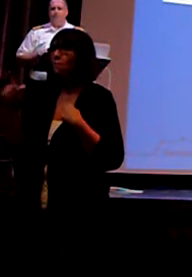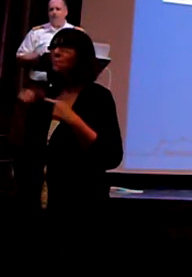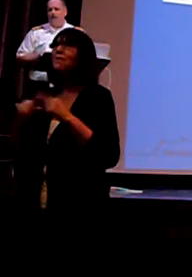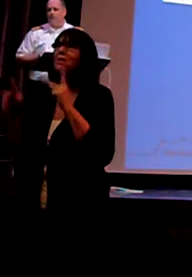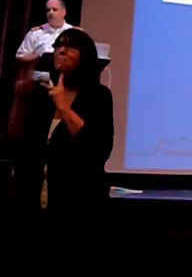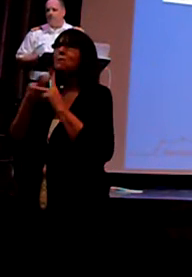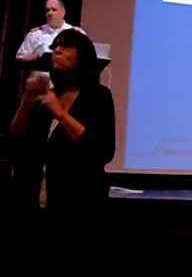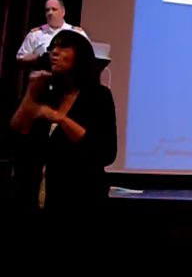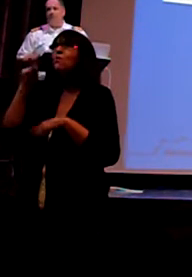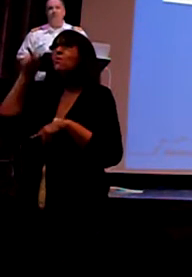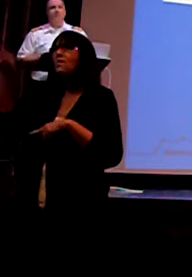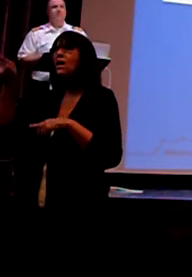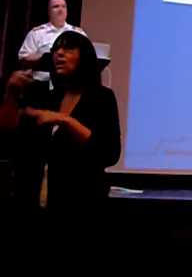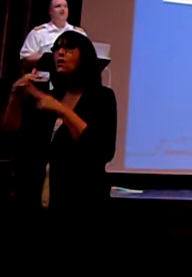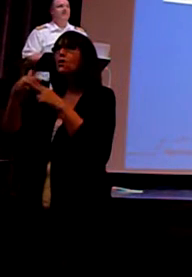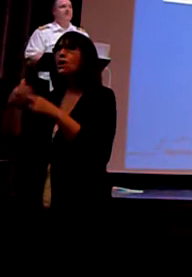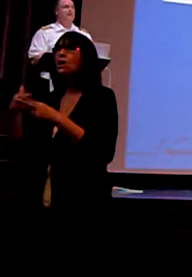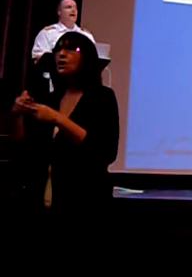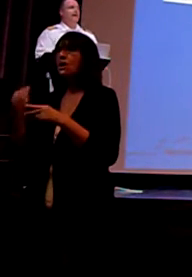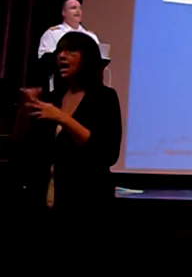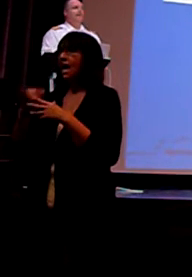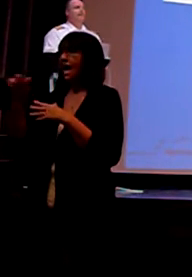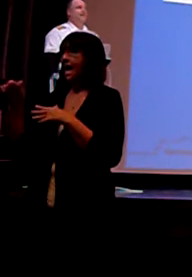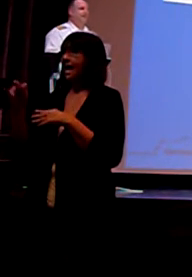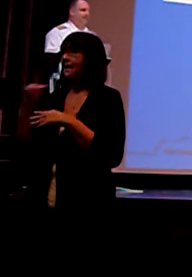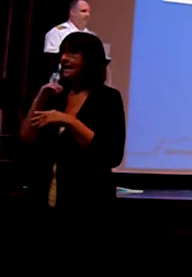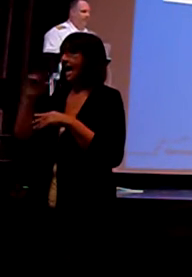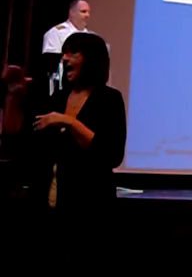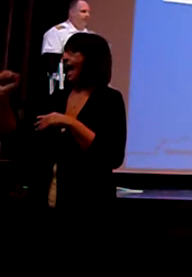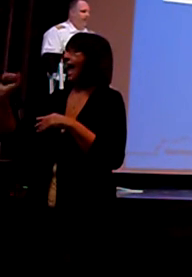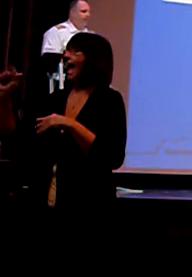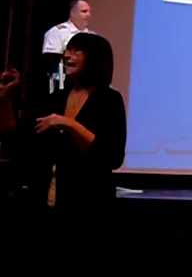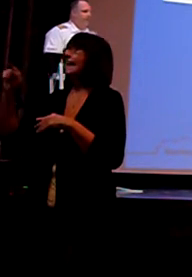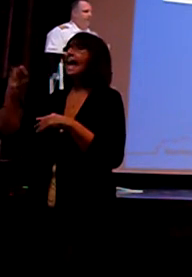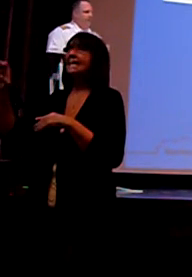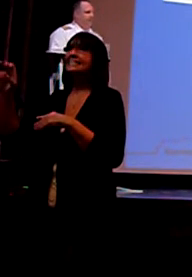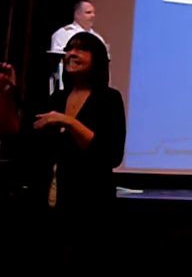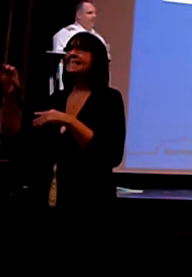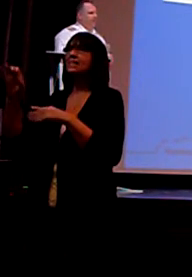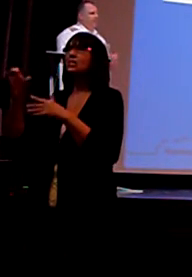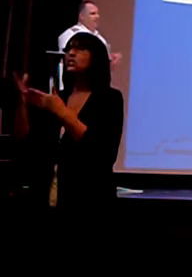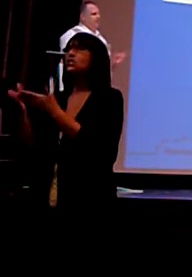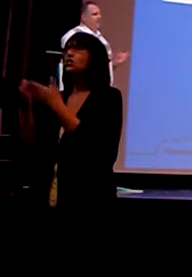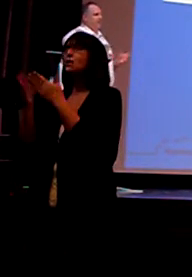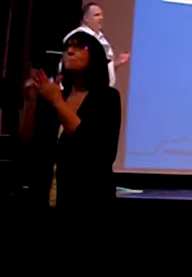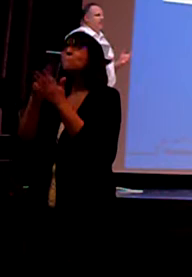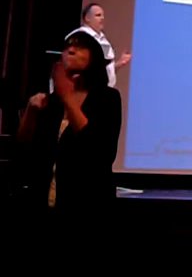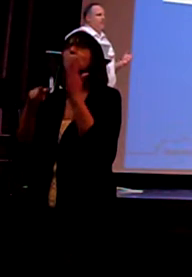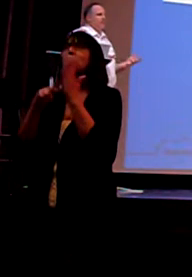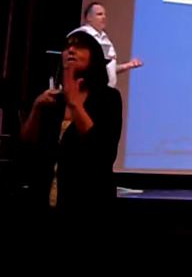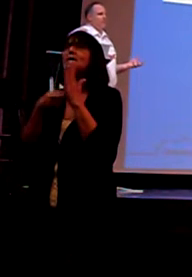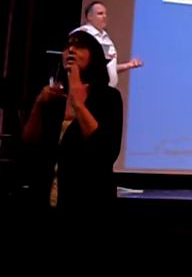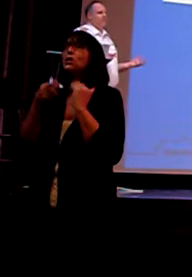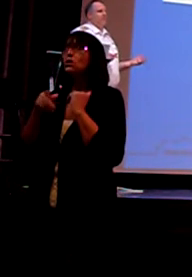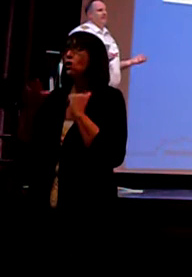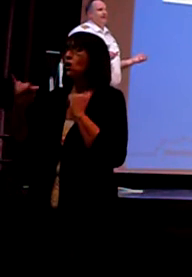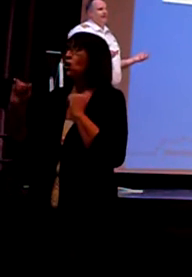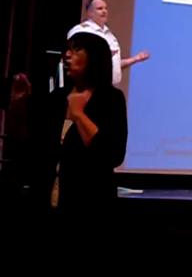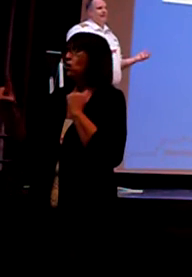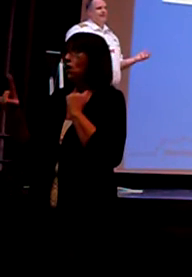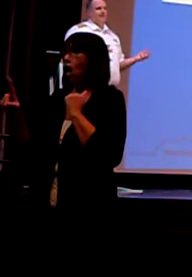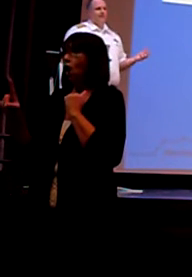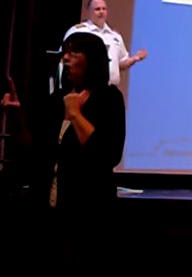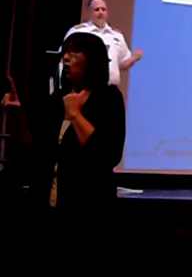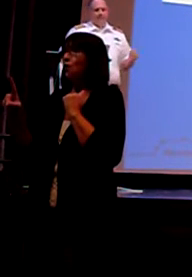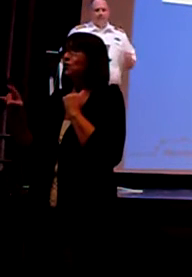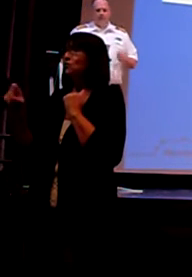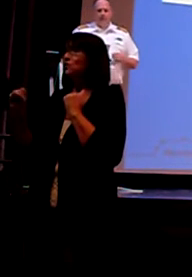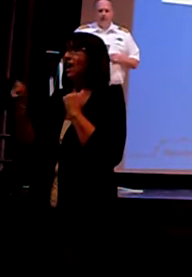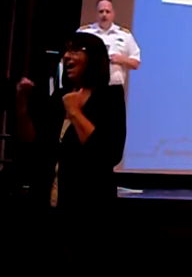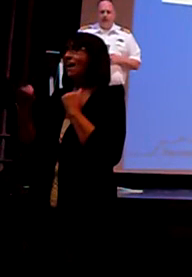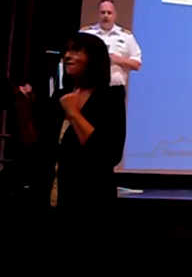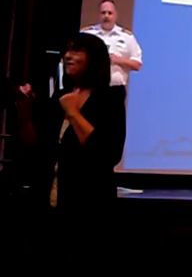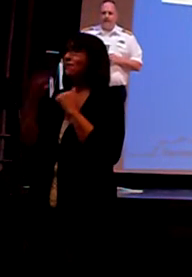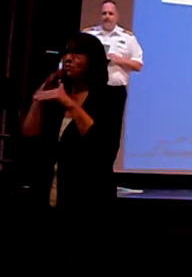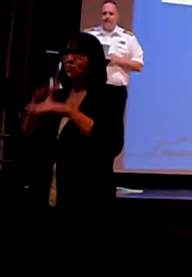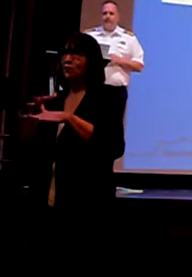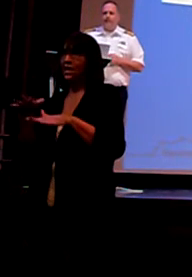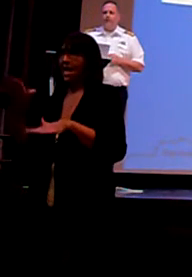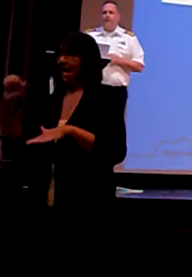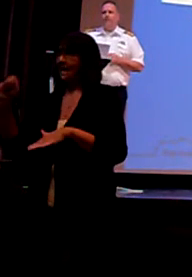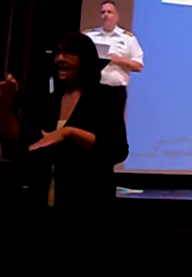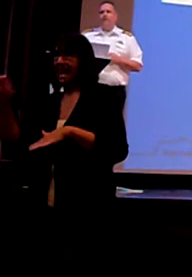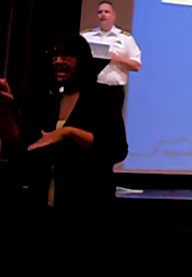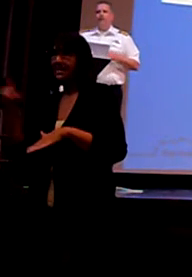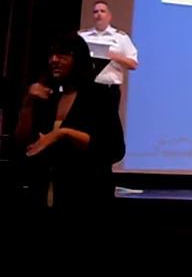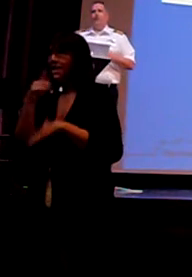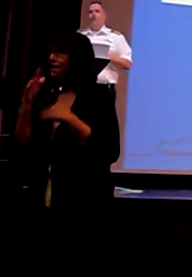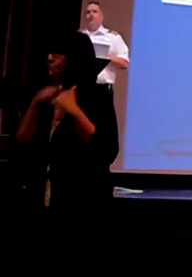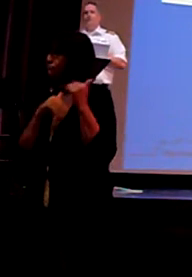people that were there, it's called the Chantiers de Atlantic. So that means the yards of the Atlantic. And